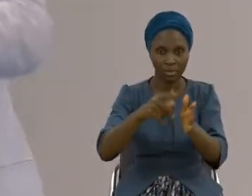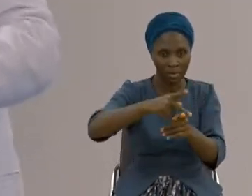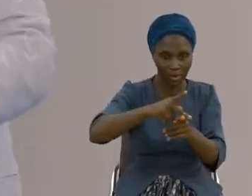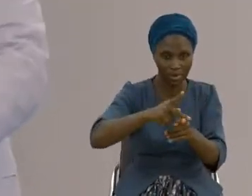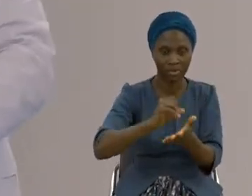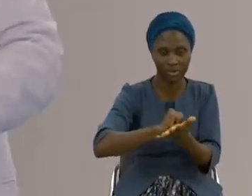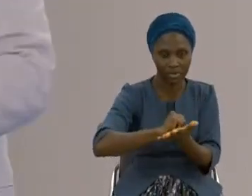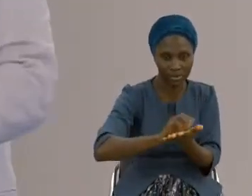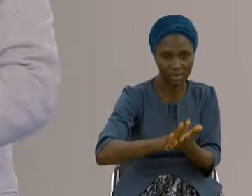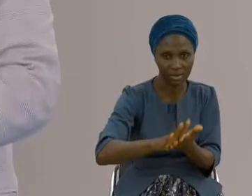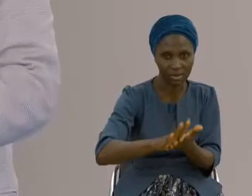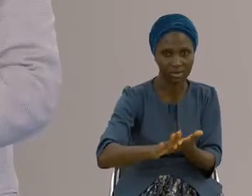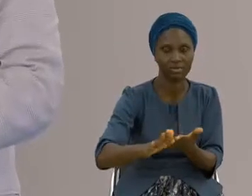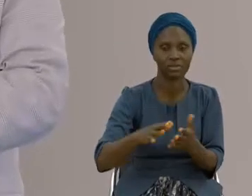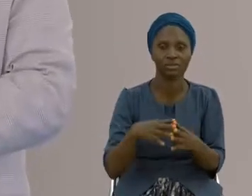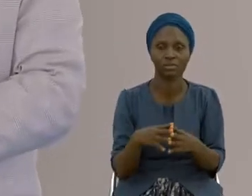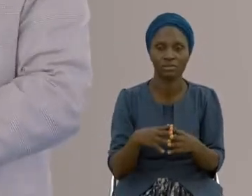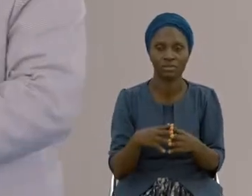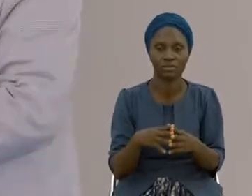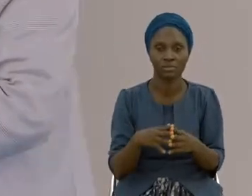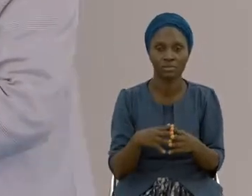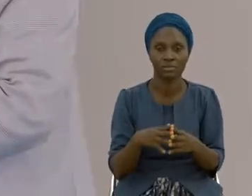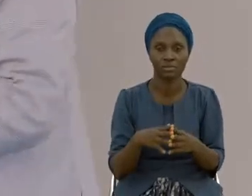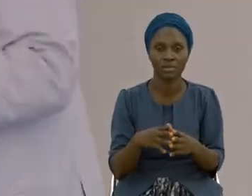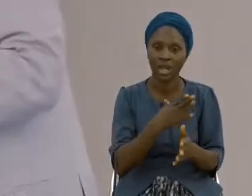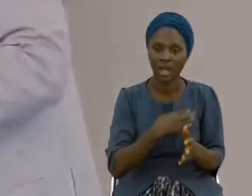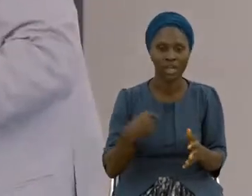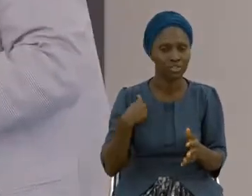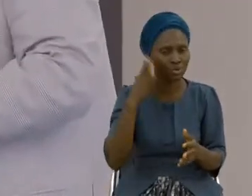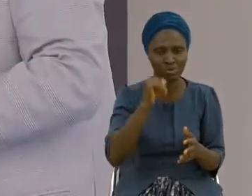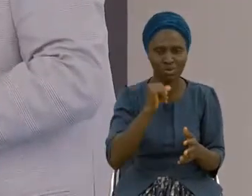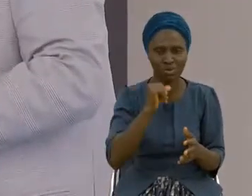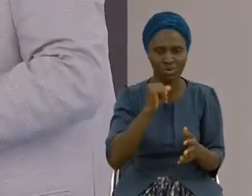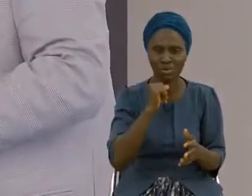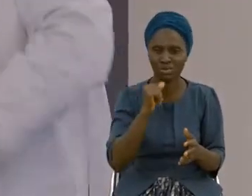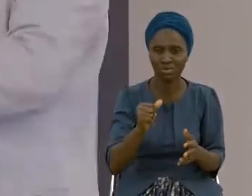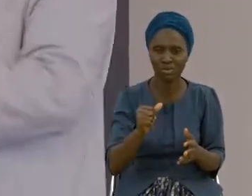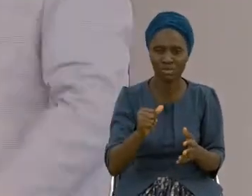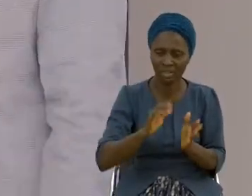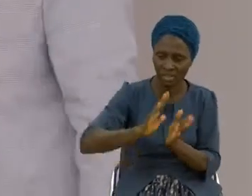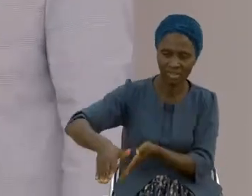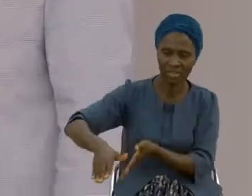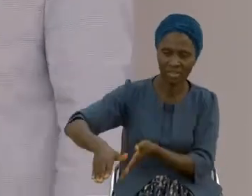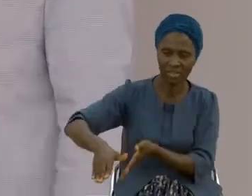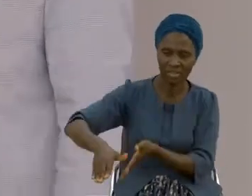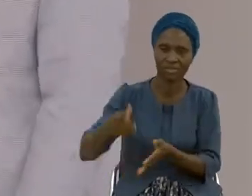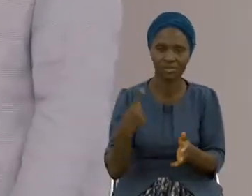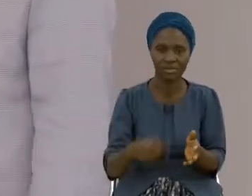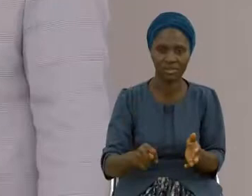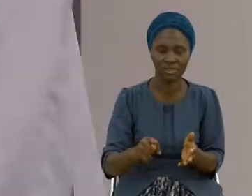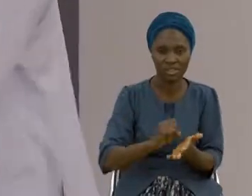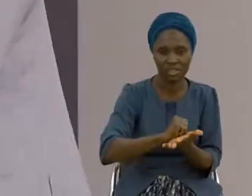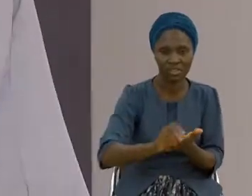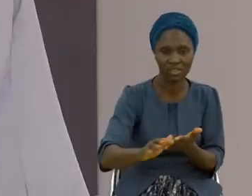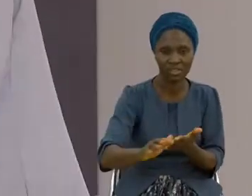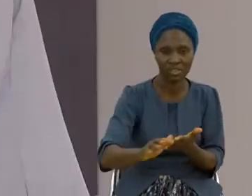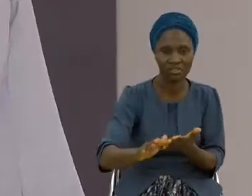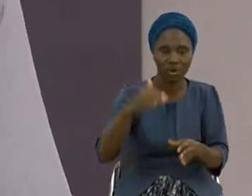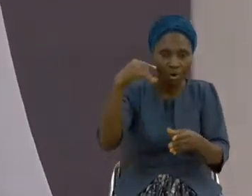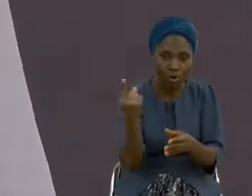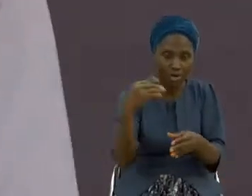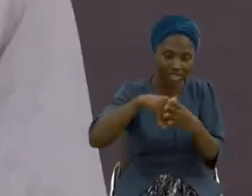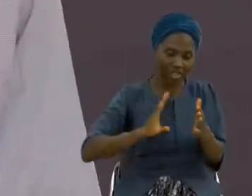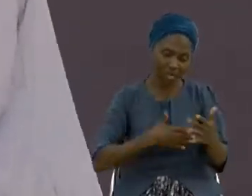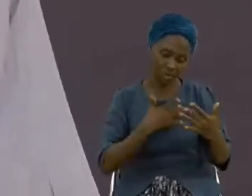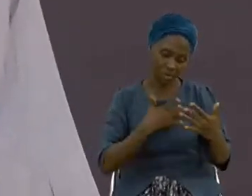and will not leave the certification only in our hearts i know i'm sanctified i know i'm sanctified